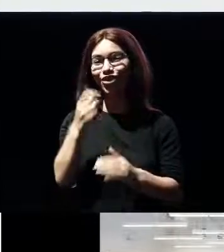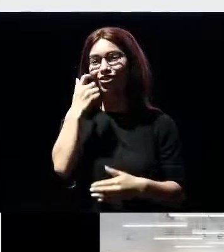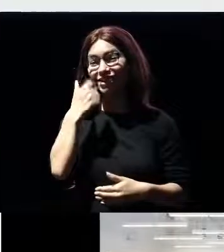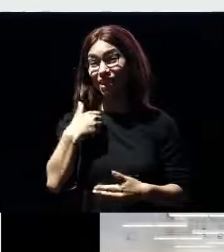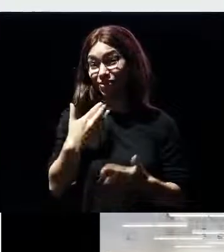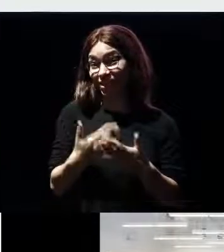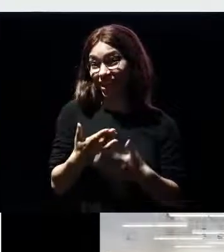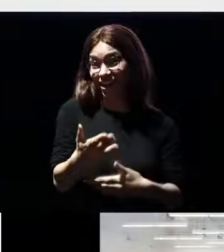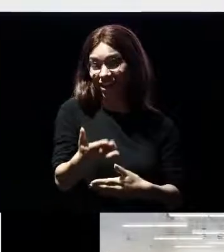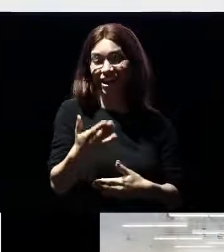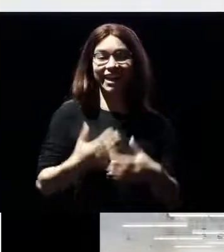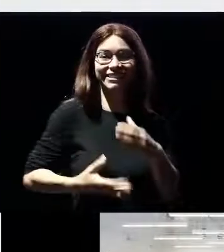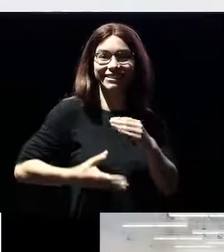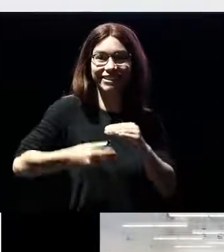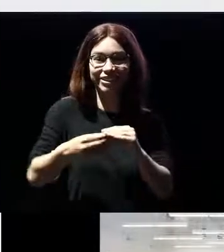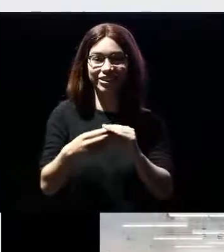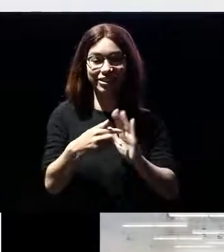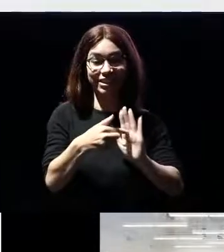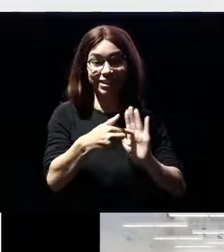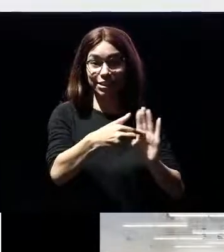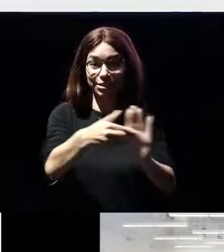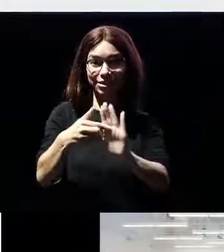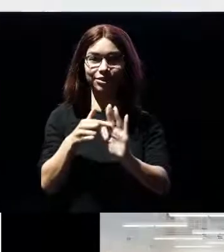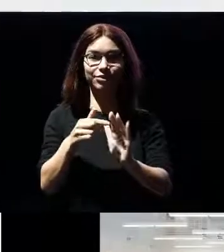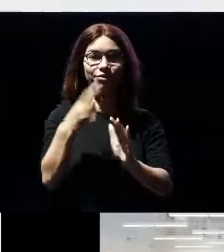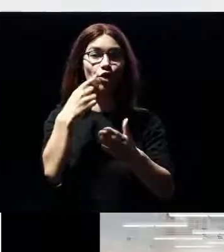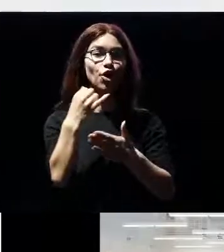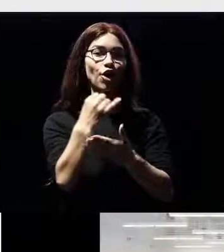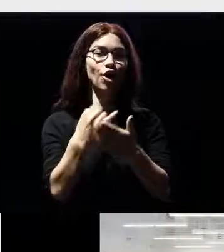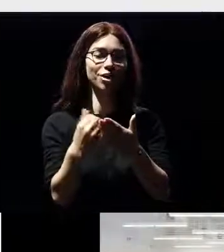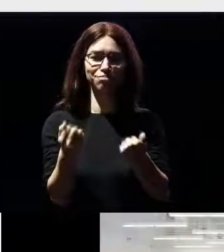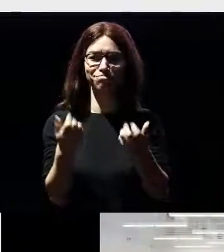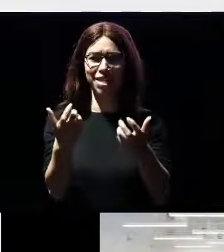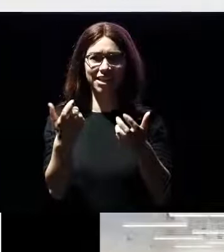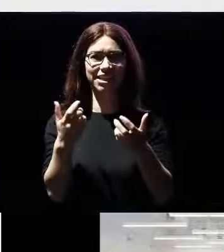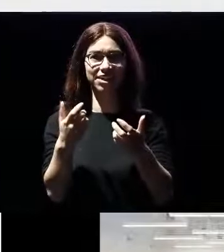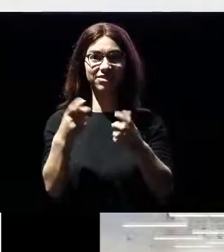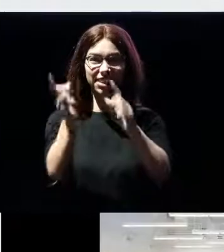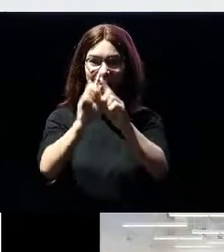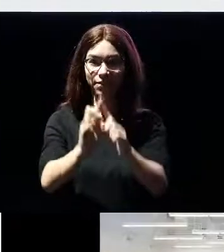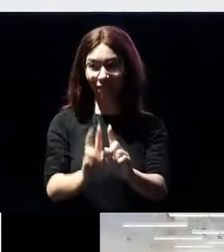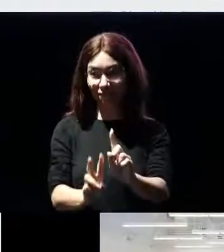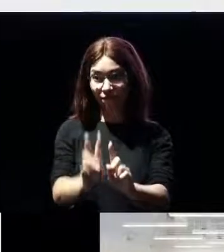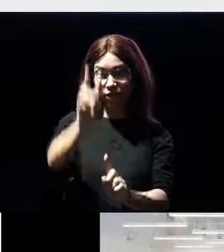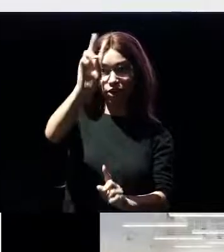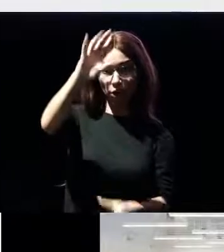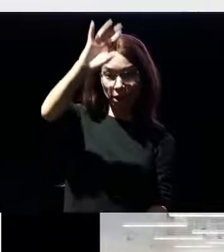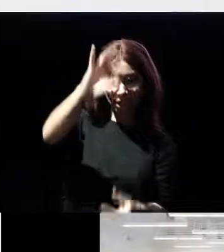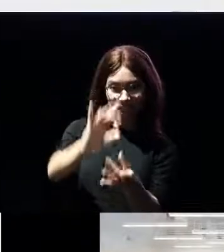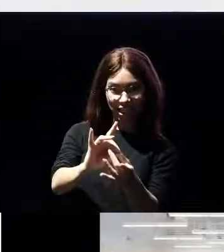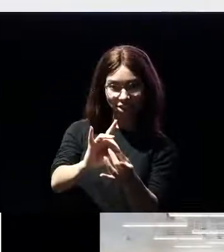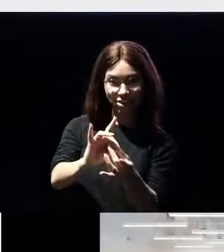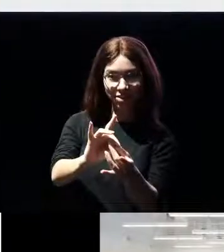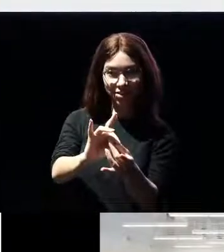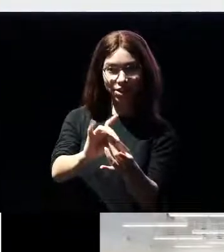recently, as additional exhibition spaces. Many of the connections, the vertical connections, are